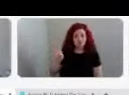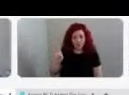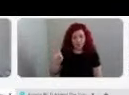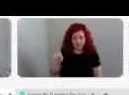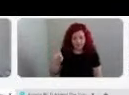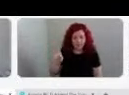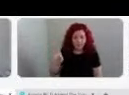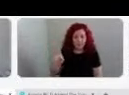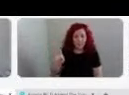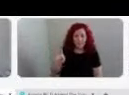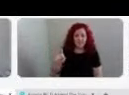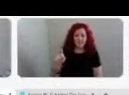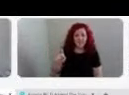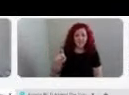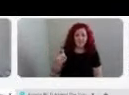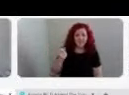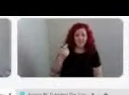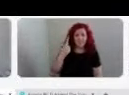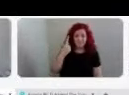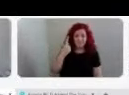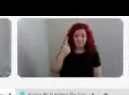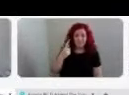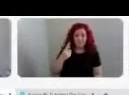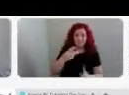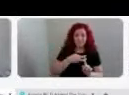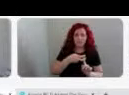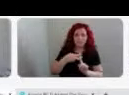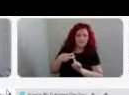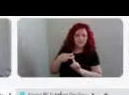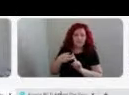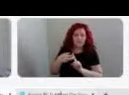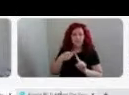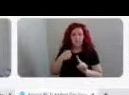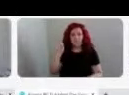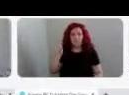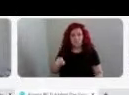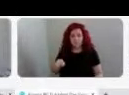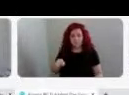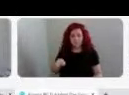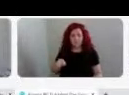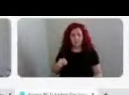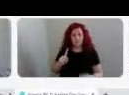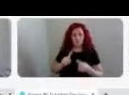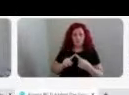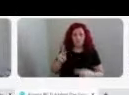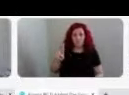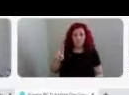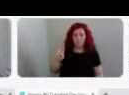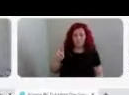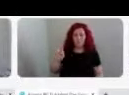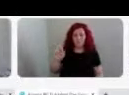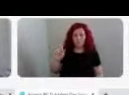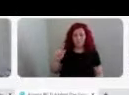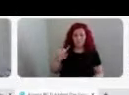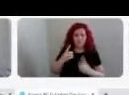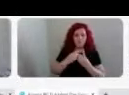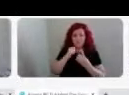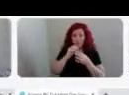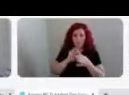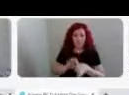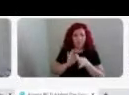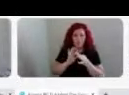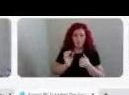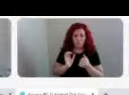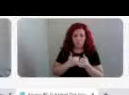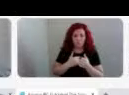a finger to grab us away from tucson and into the rural districts that have nothing to do with our area